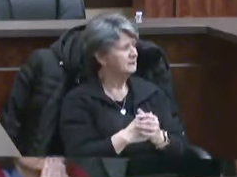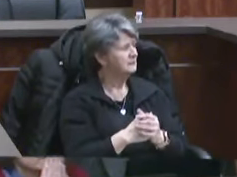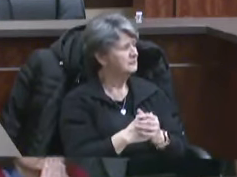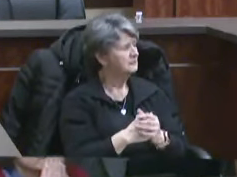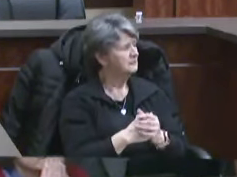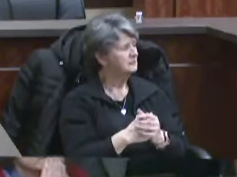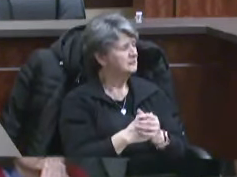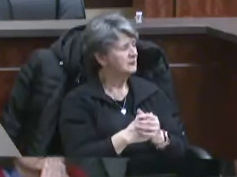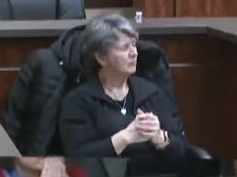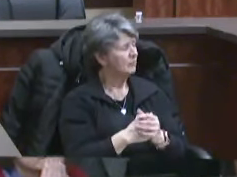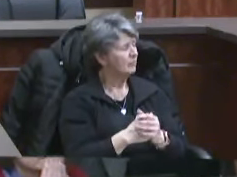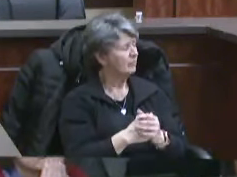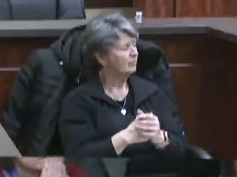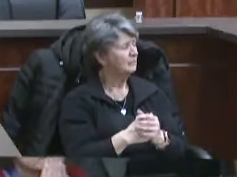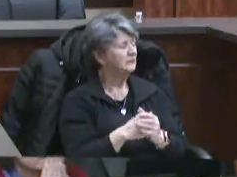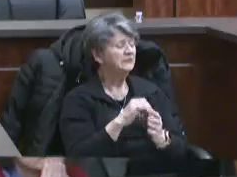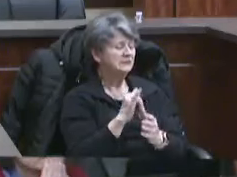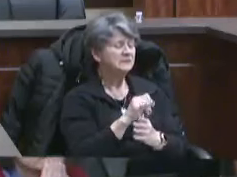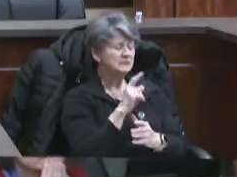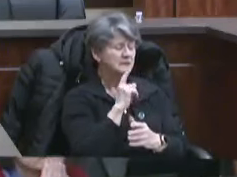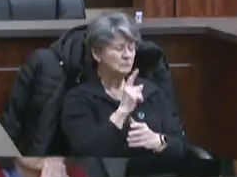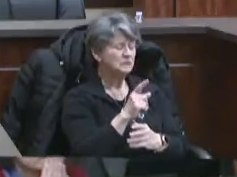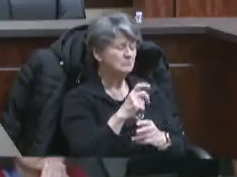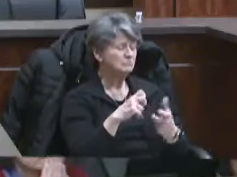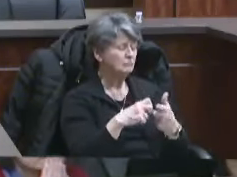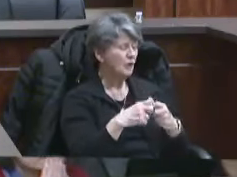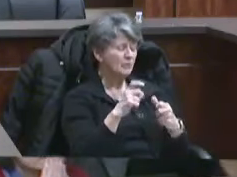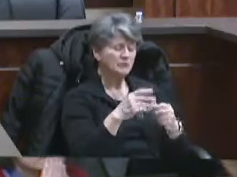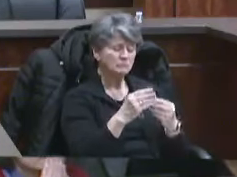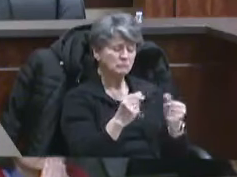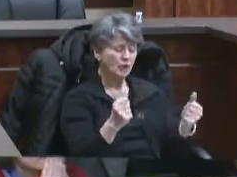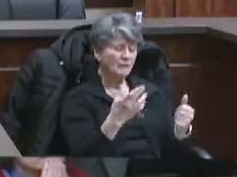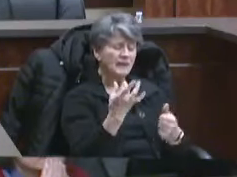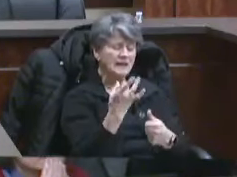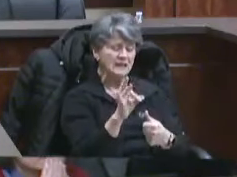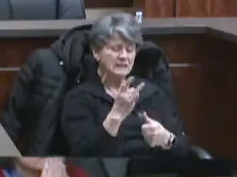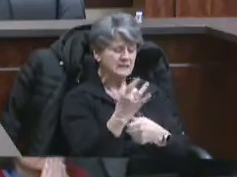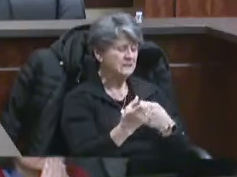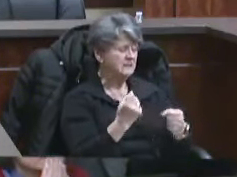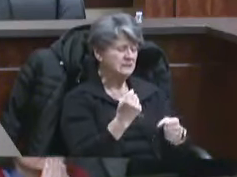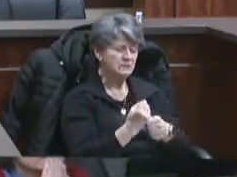This problem needs to be addressed. 18 years is too long.